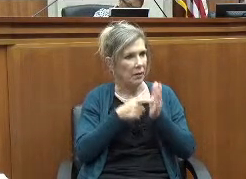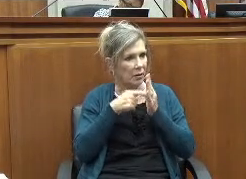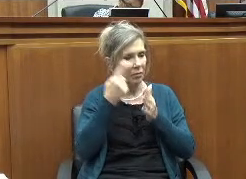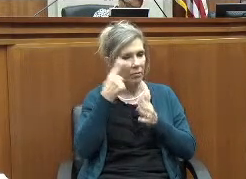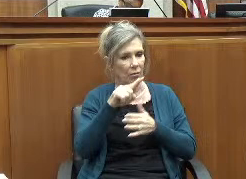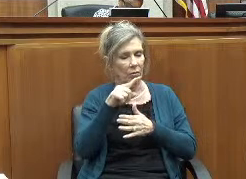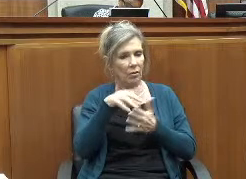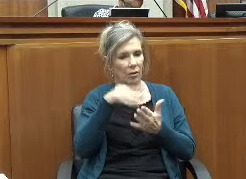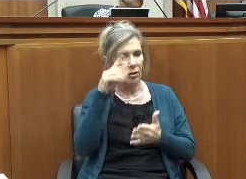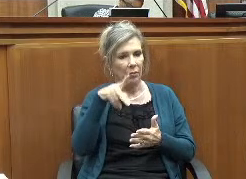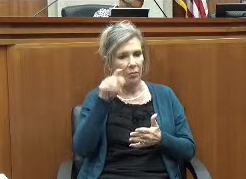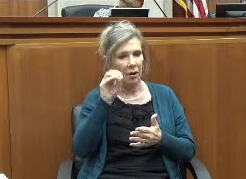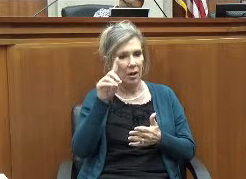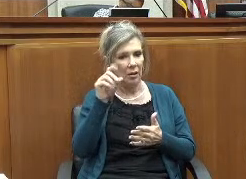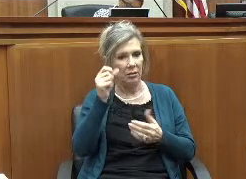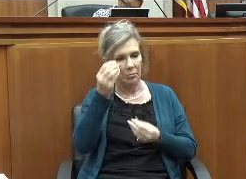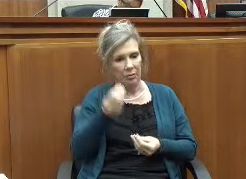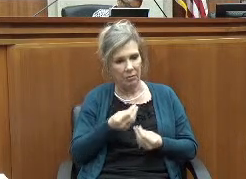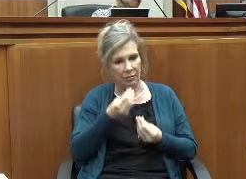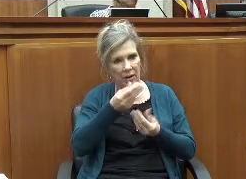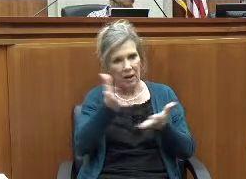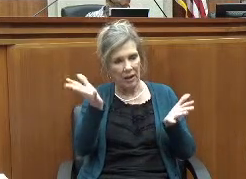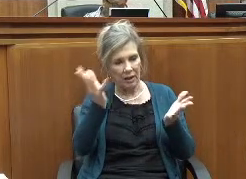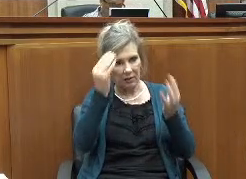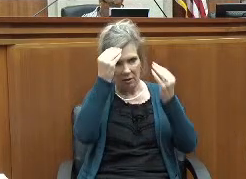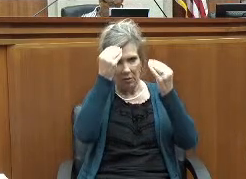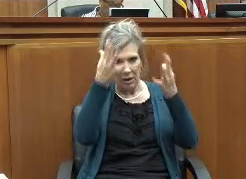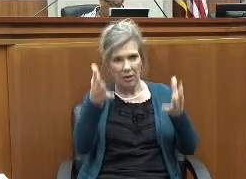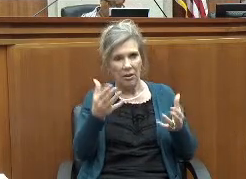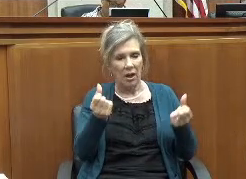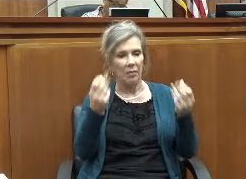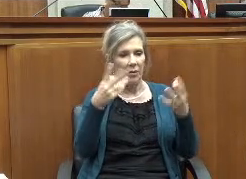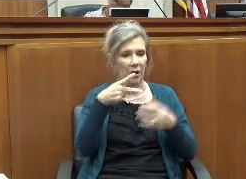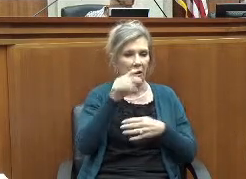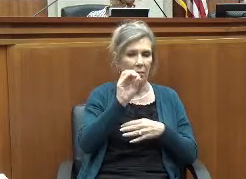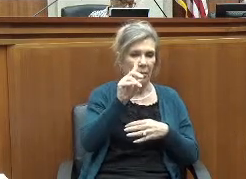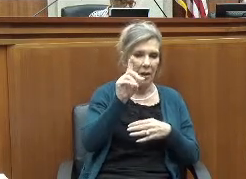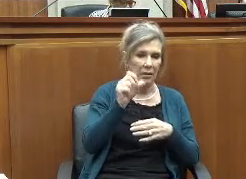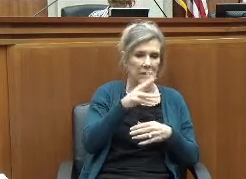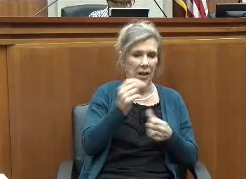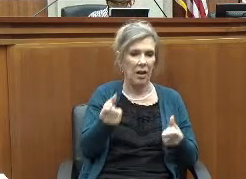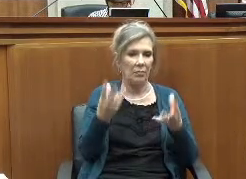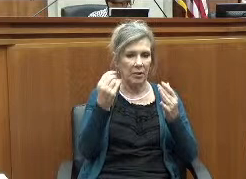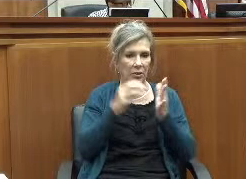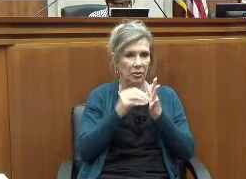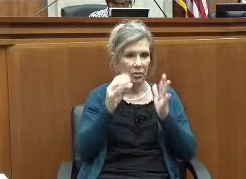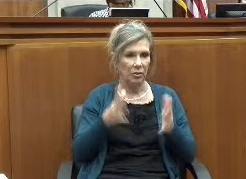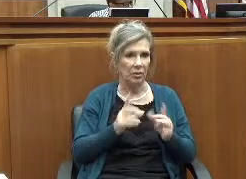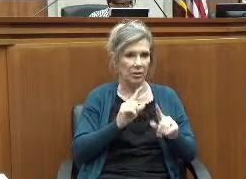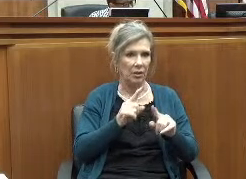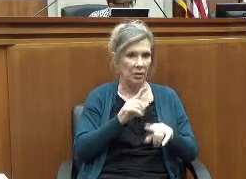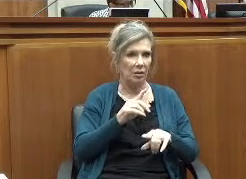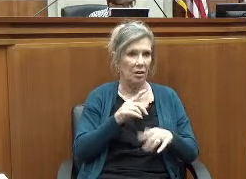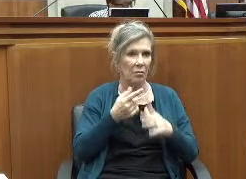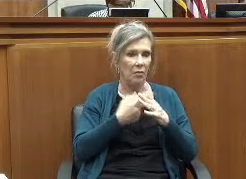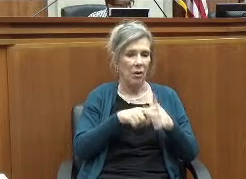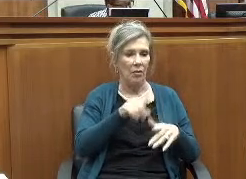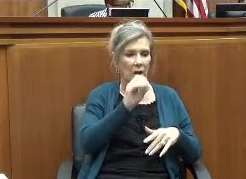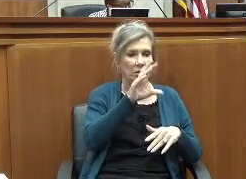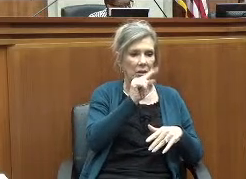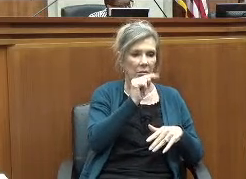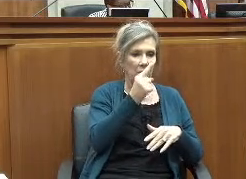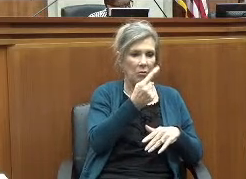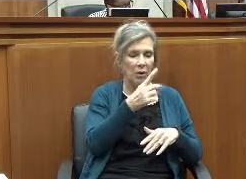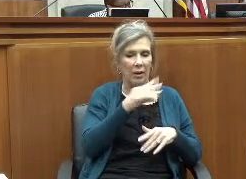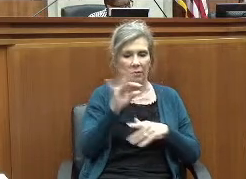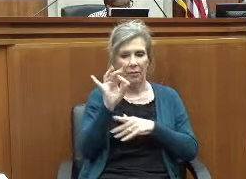information about the number of pods that are operating, their location, and the number of students attending them as part of their October 1 and February 1 student